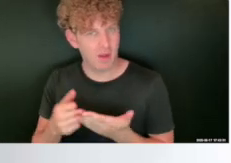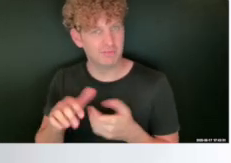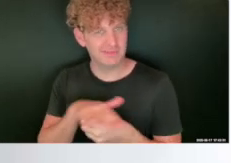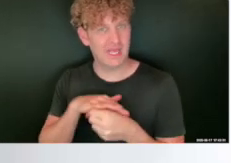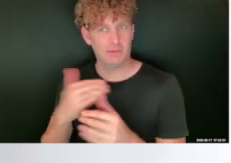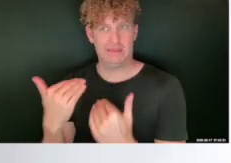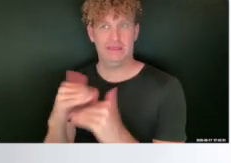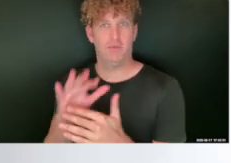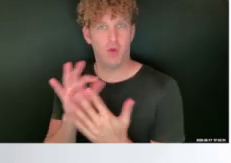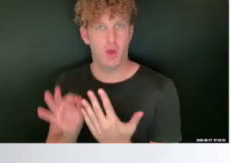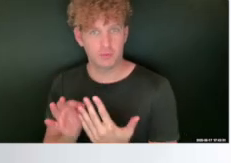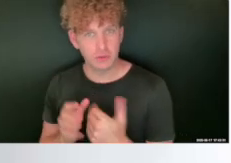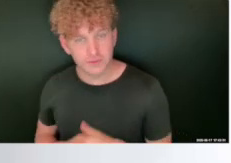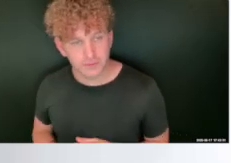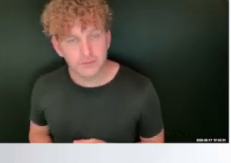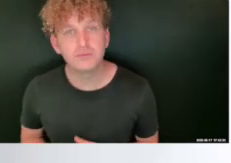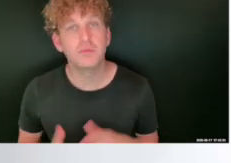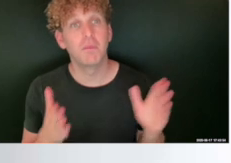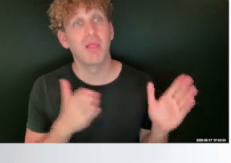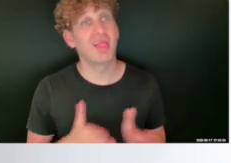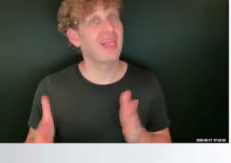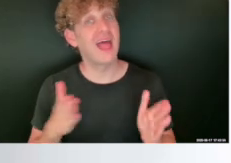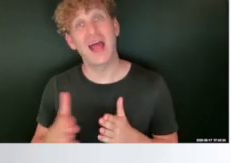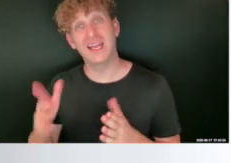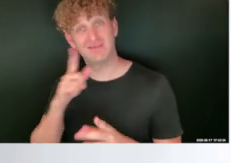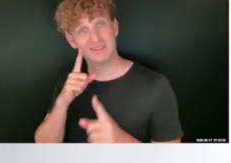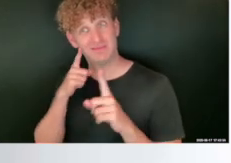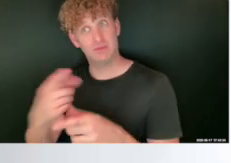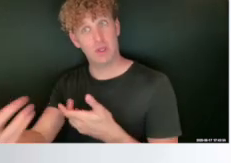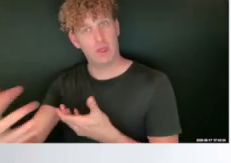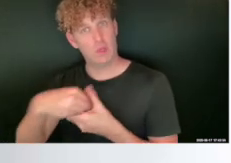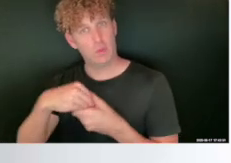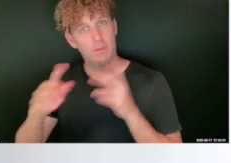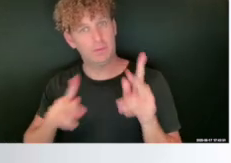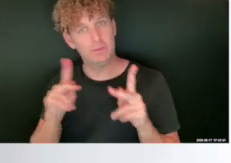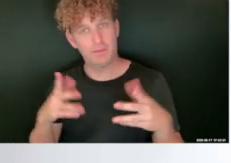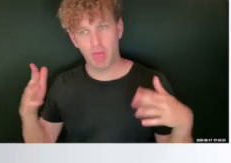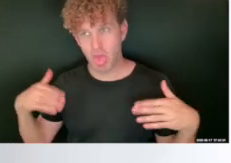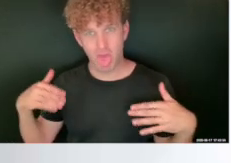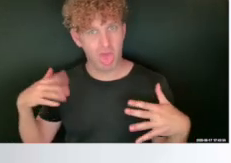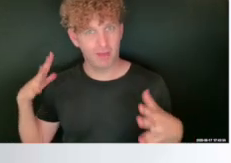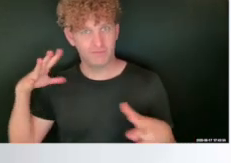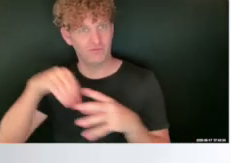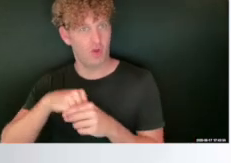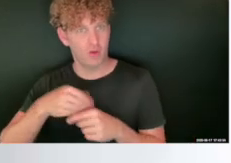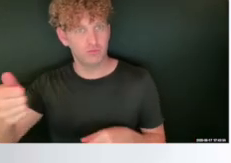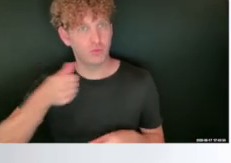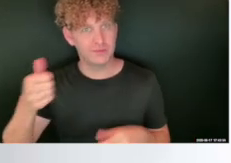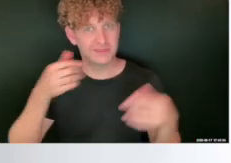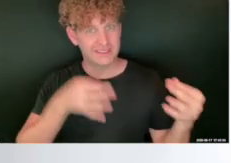Napa, Sacramento, the San Joaquin Valley, Alameda, and Los